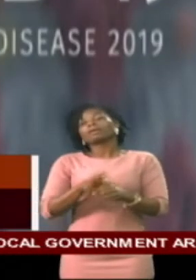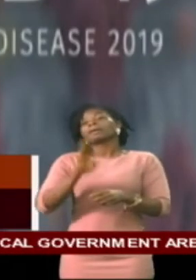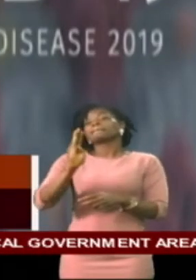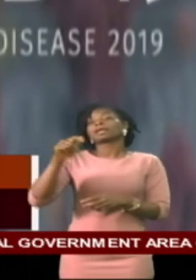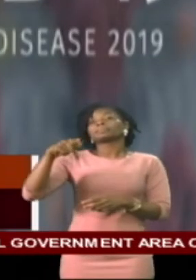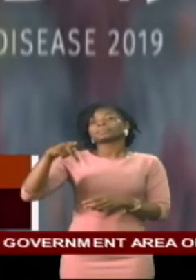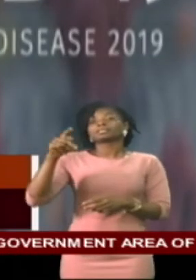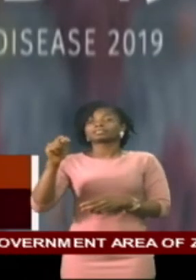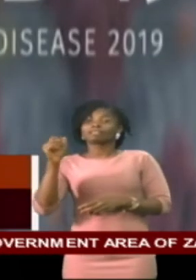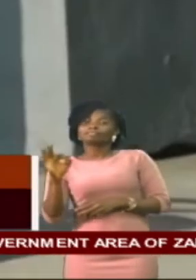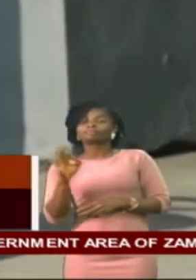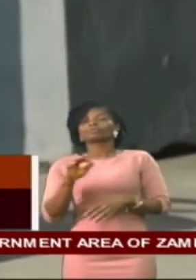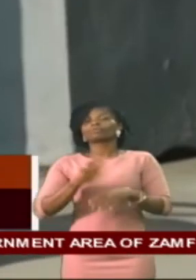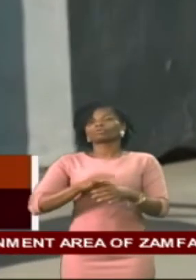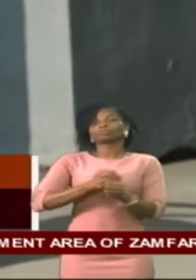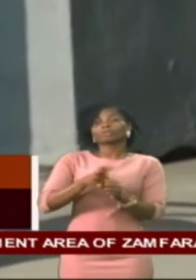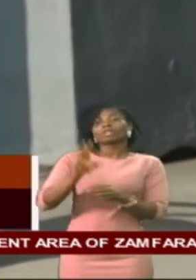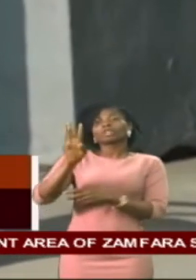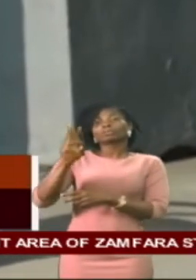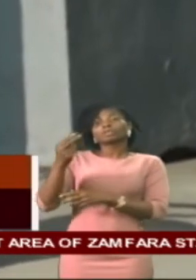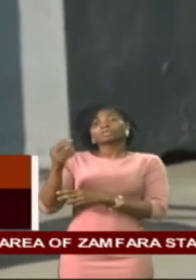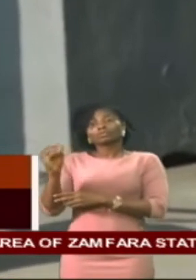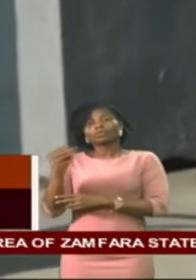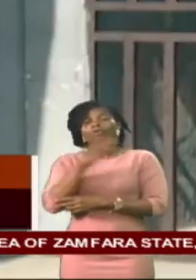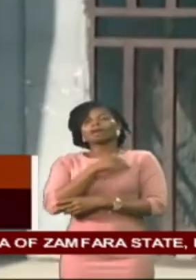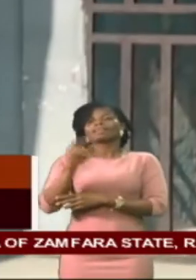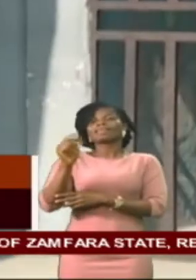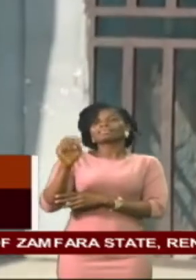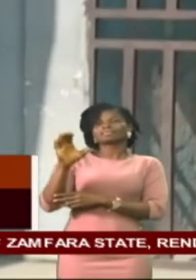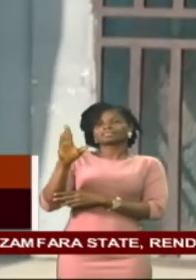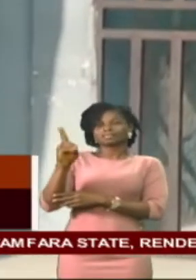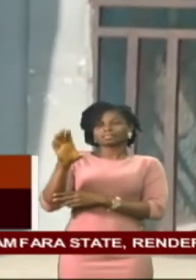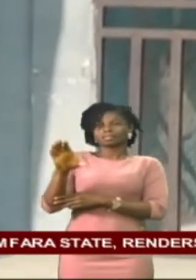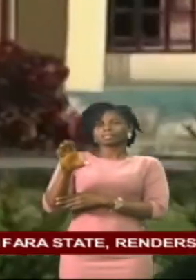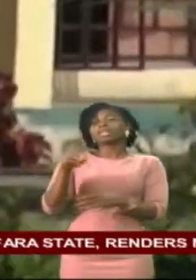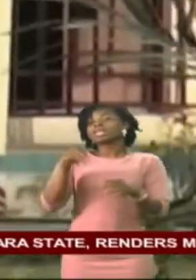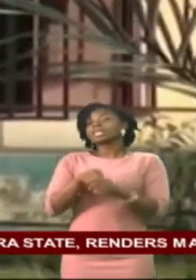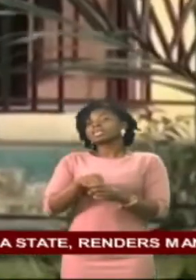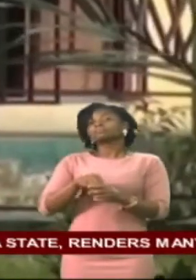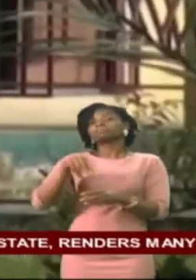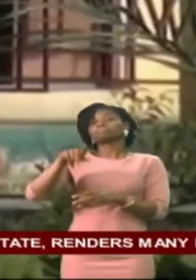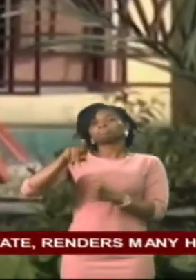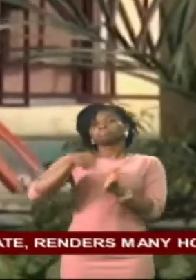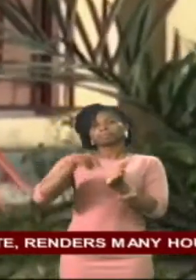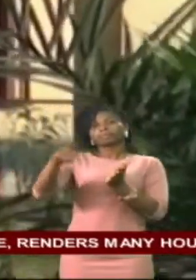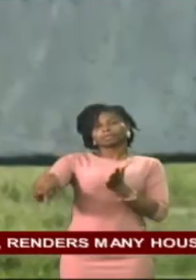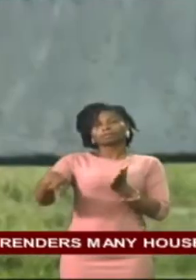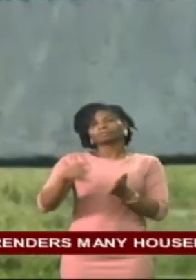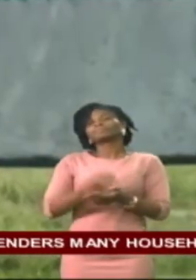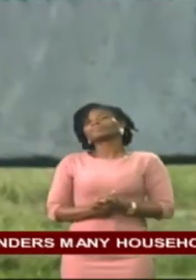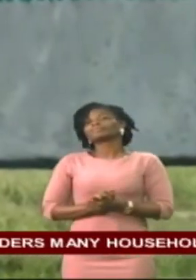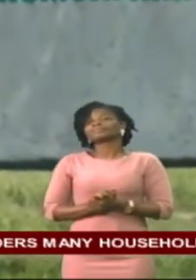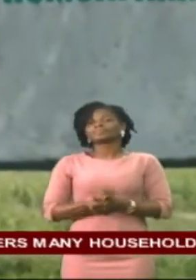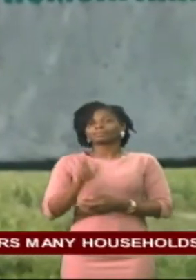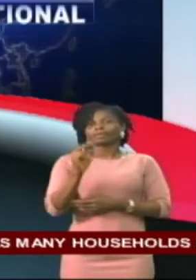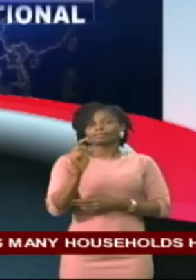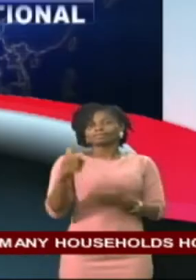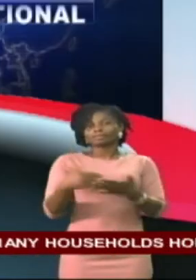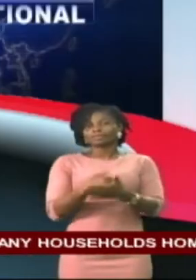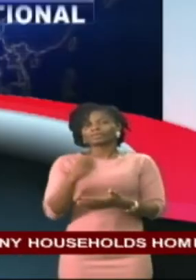on COVID-19, WHO and NCDC. In Port Harcourt, Dibabare Sid Mawenke, NTA